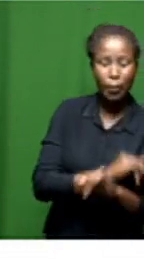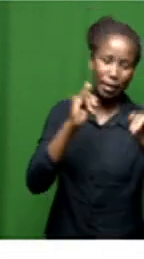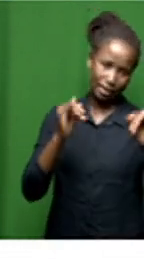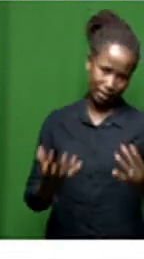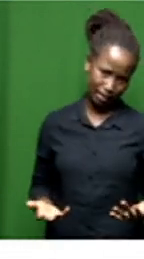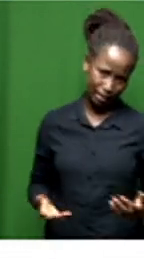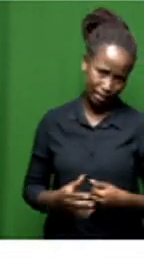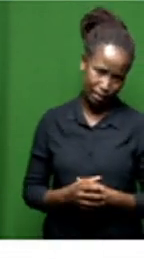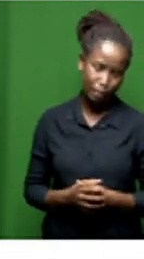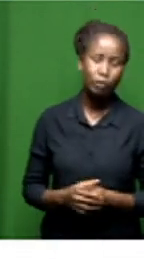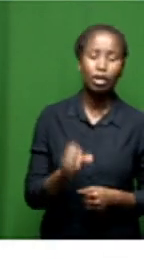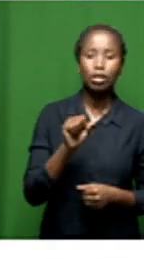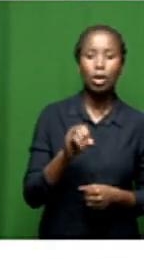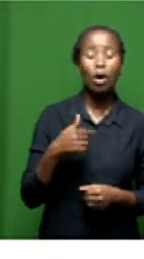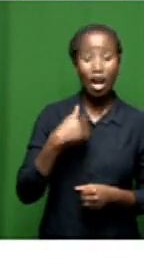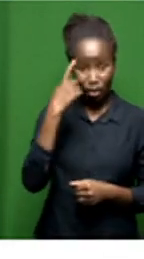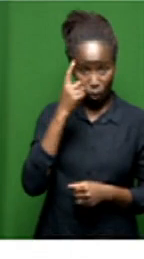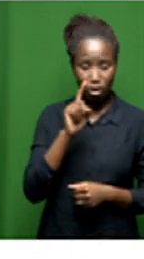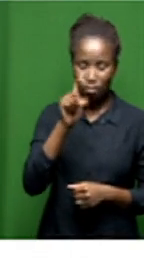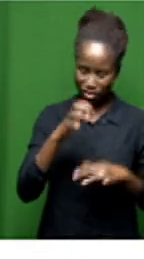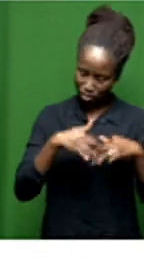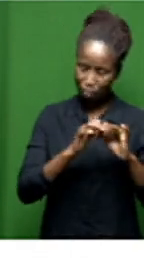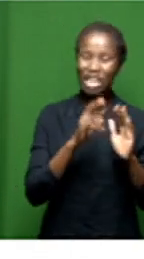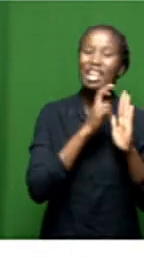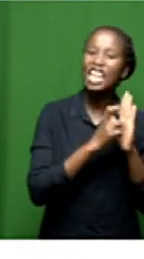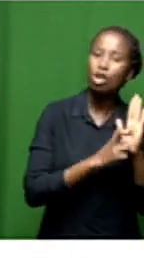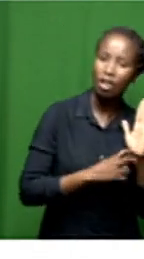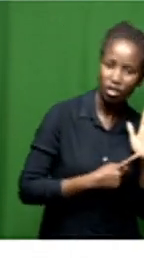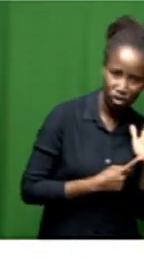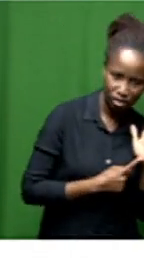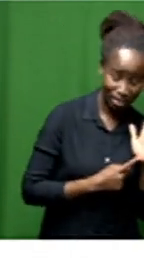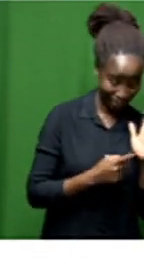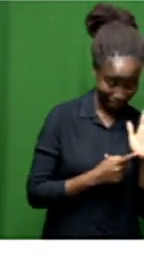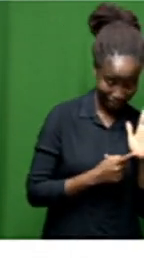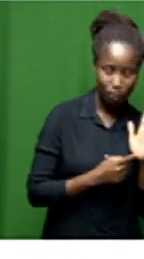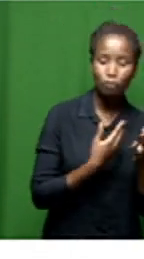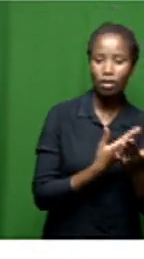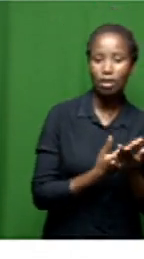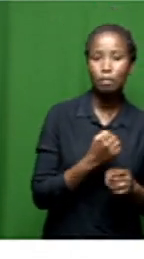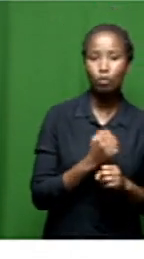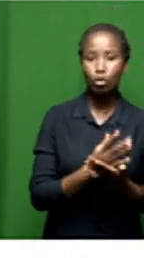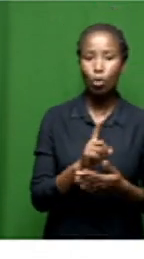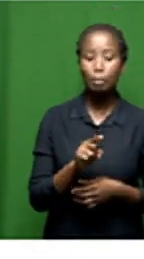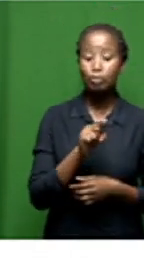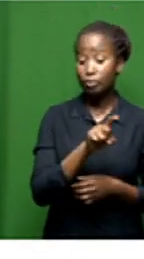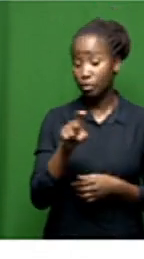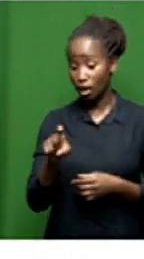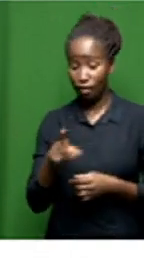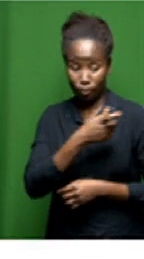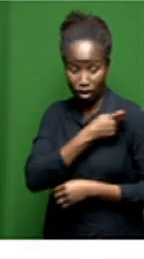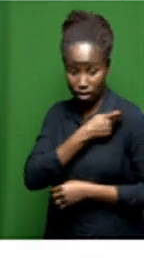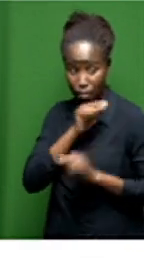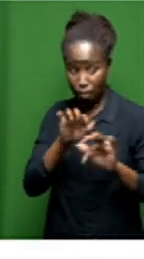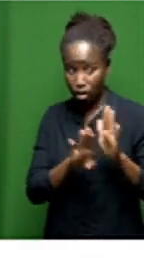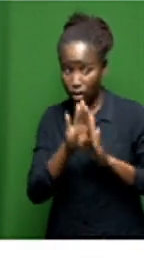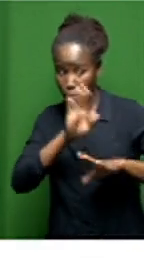together. So I think there has to be regulations which will come at a stage when our maturity of vaccination program will grow